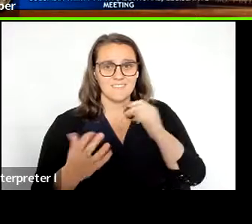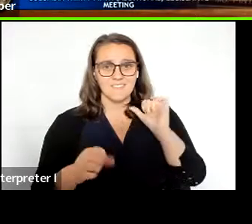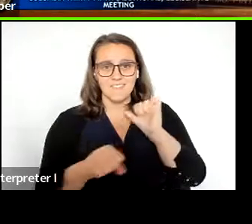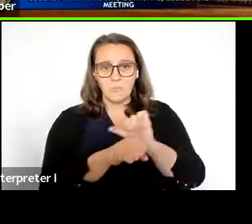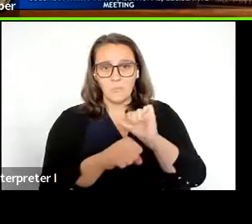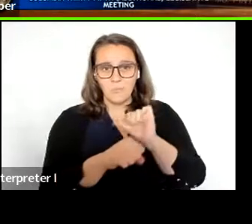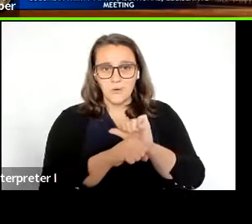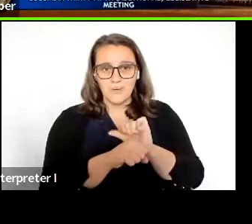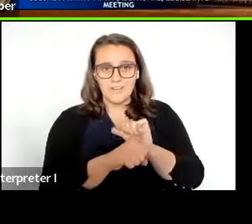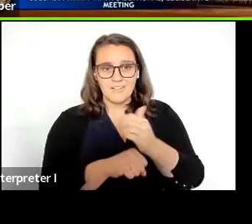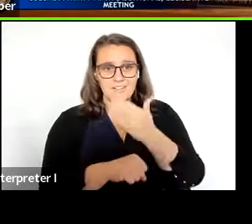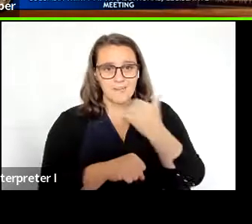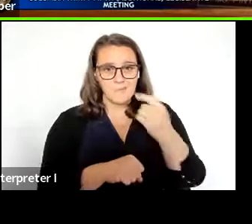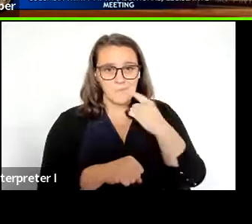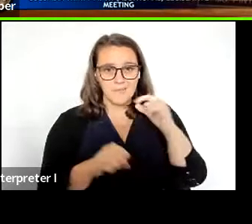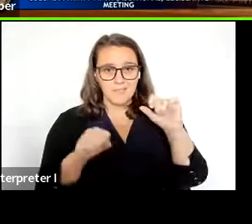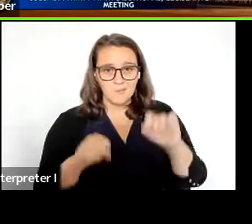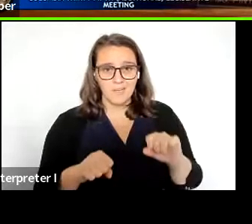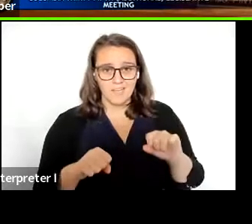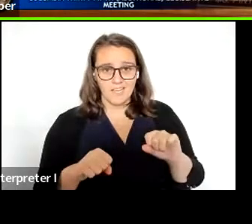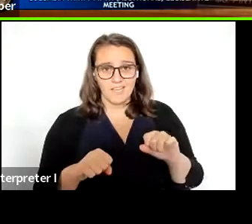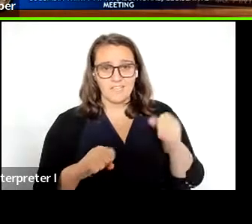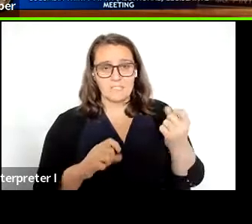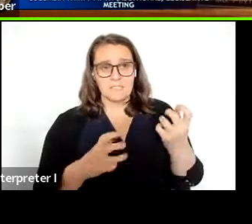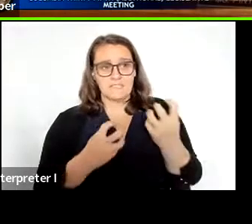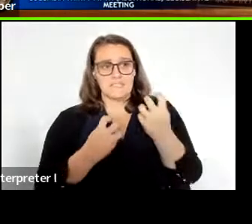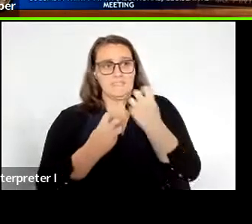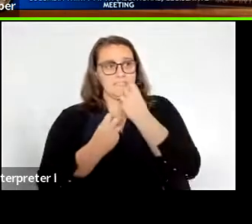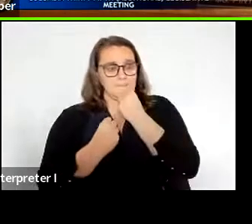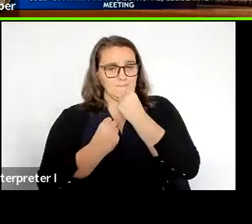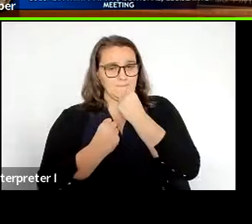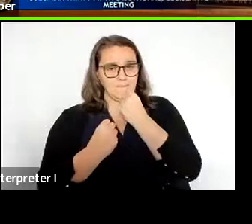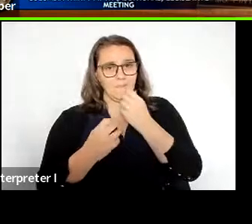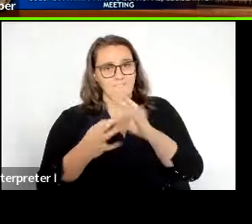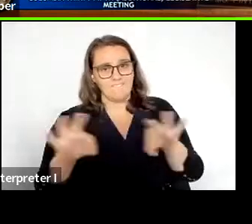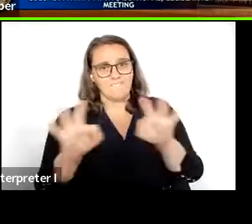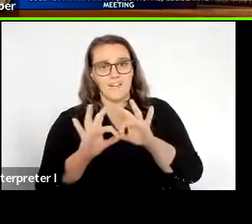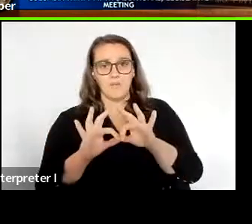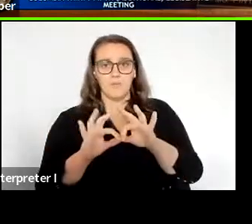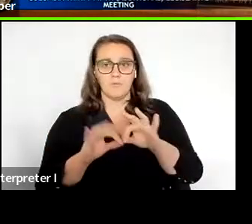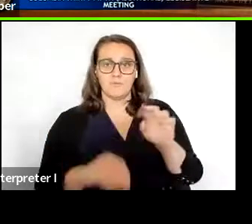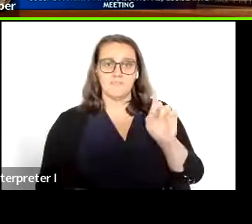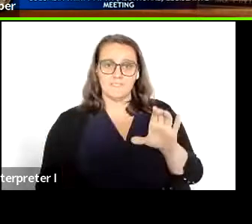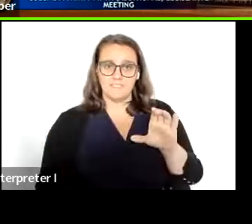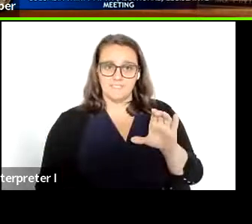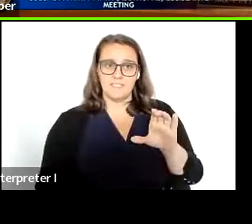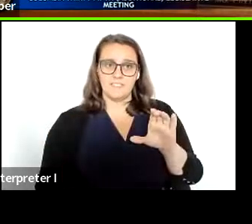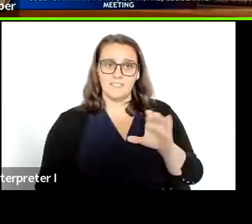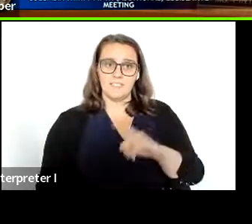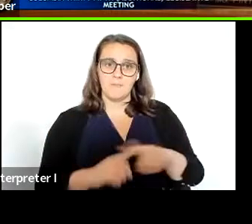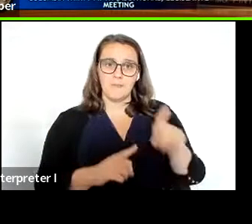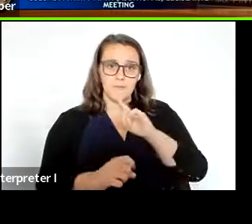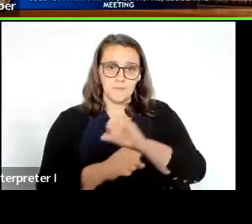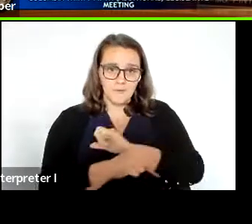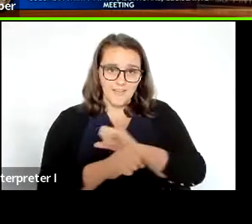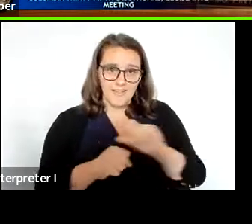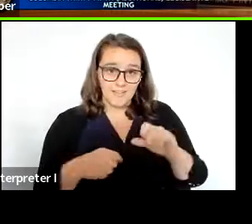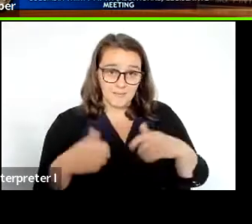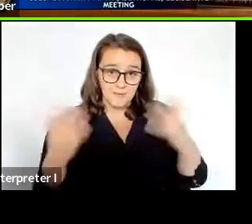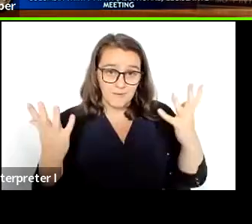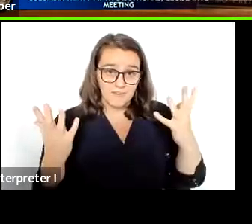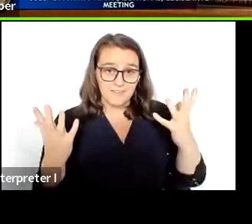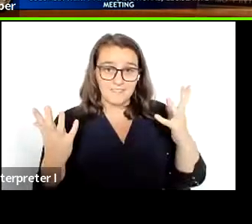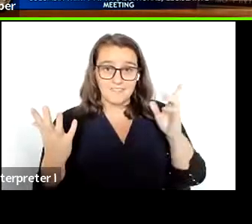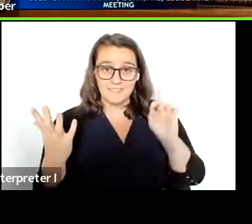best we can to hold on to our values of what we declared as a city. I think the reality is that